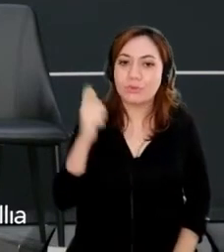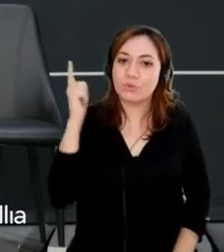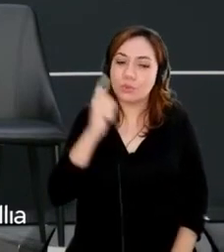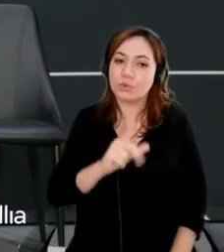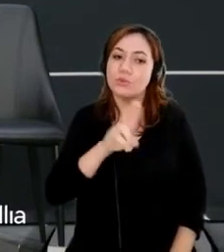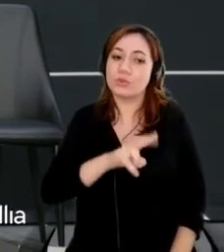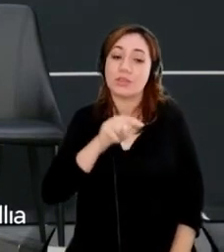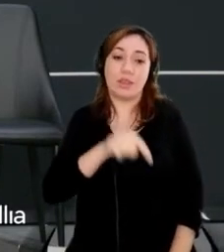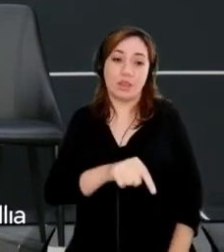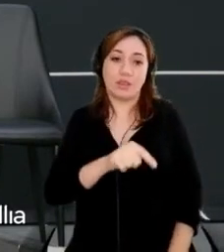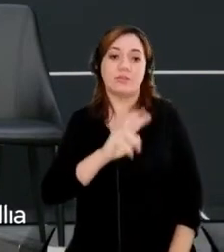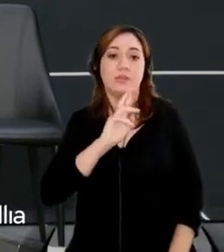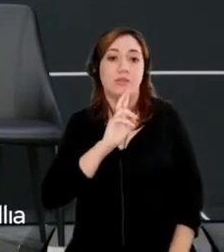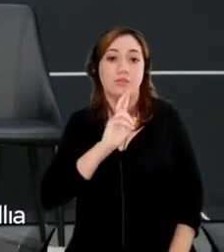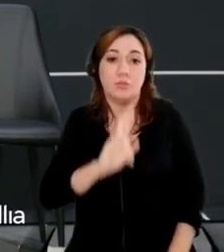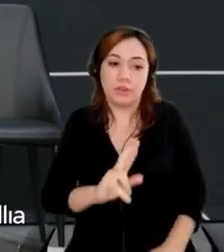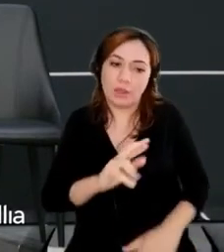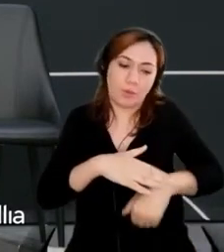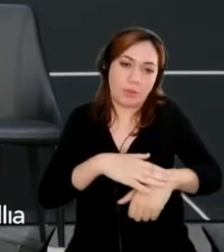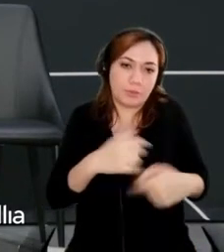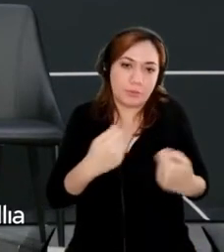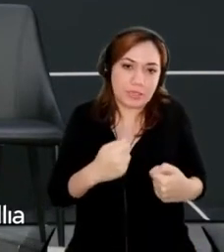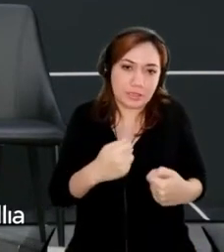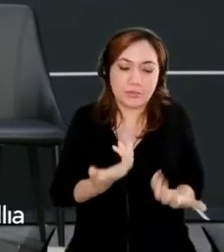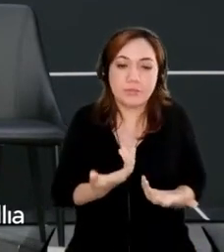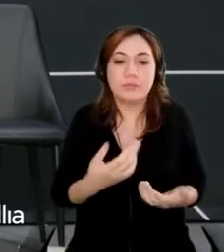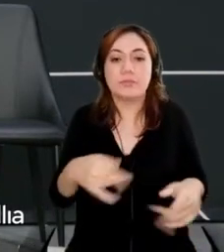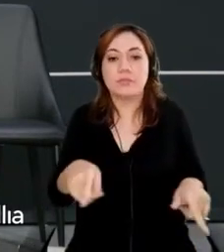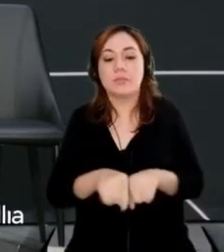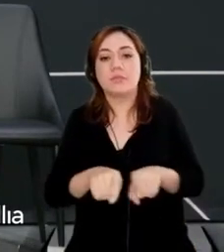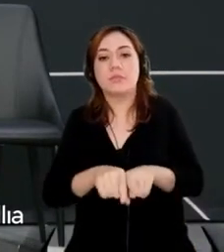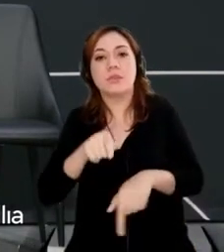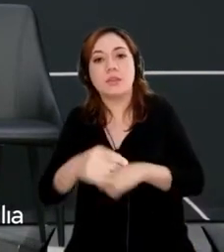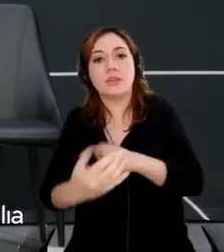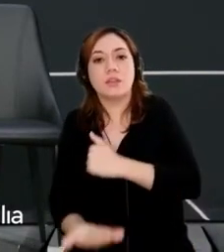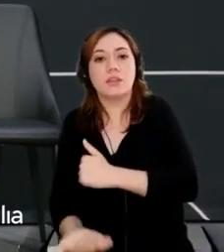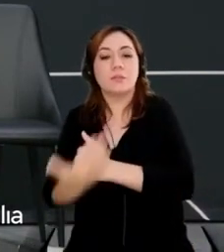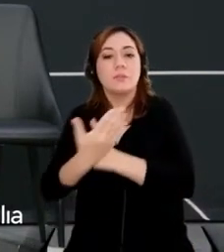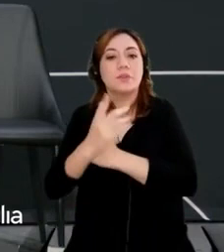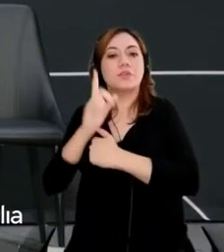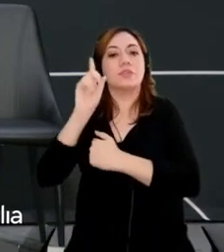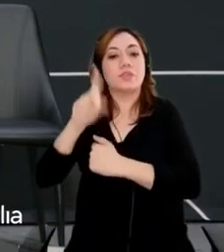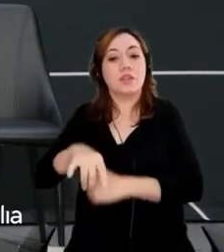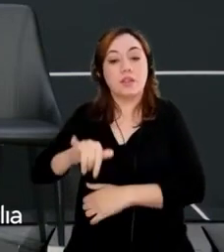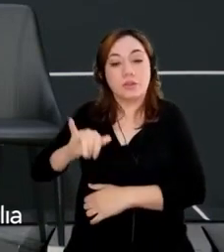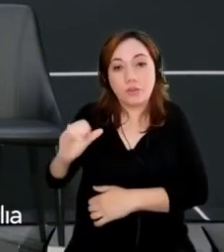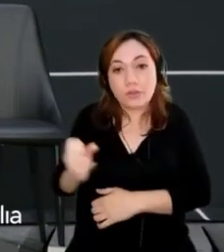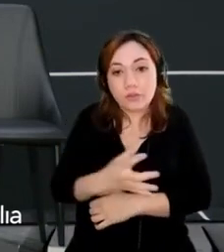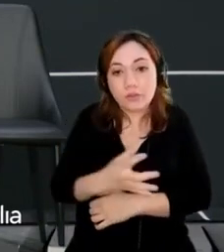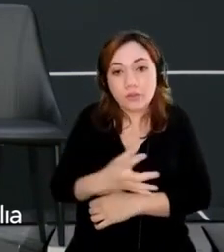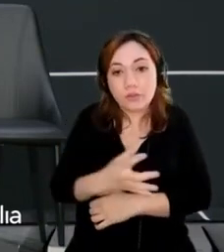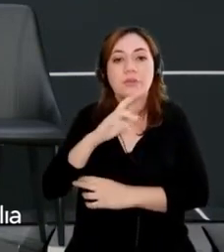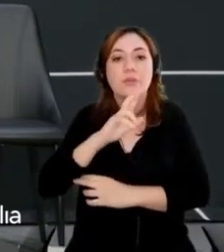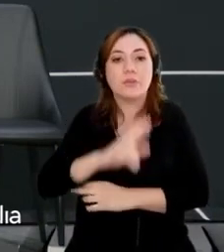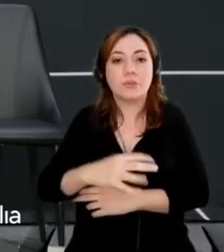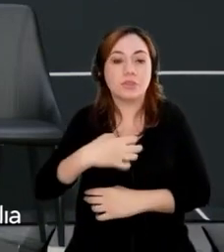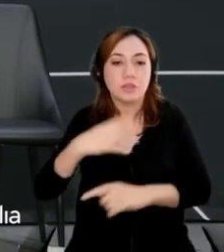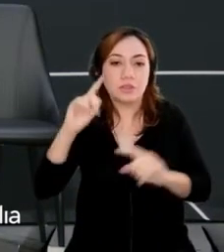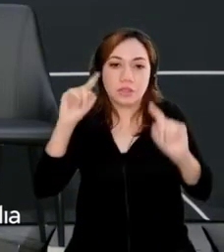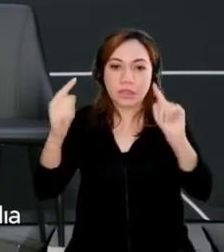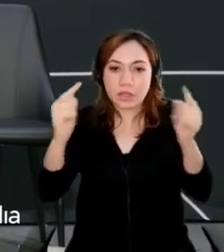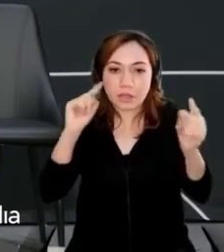to. It helps us innovate and respond creatively to new